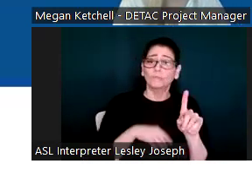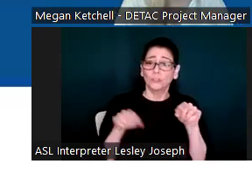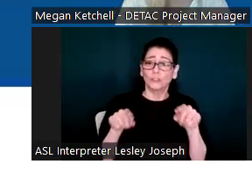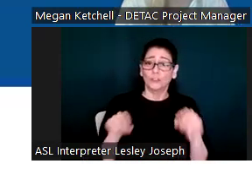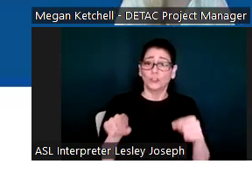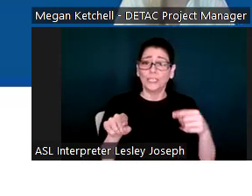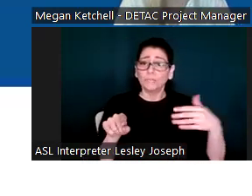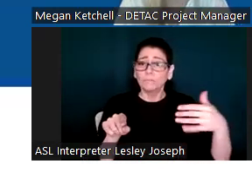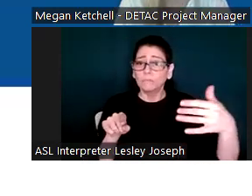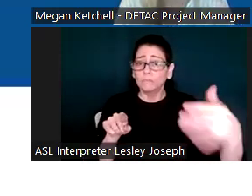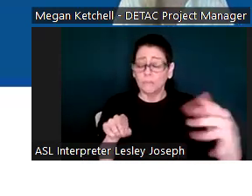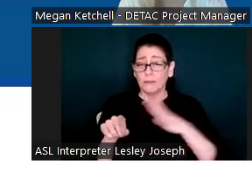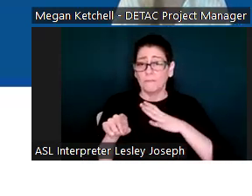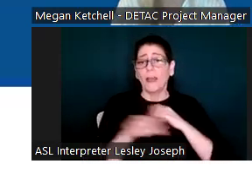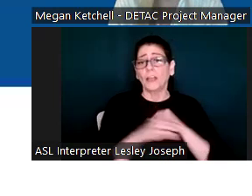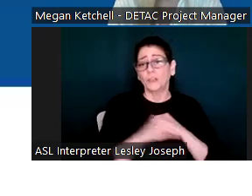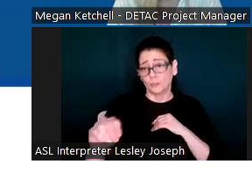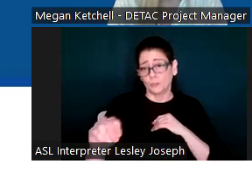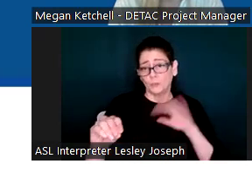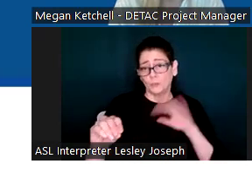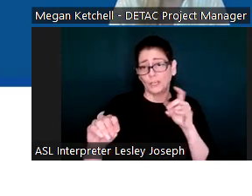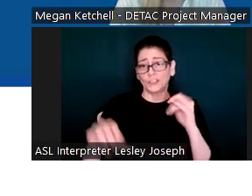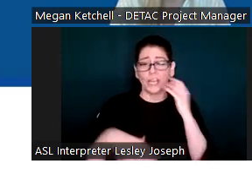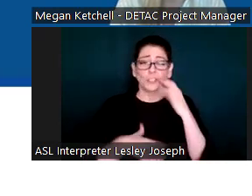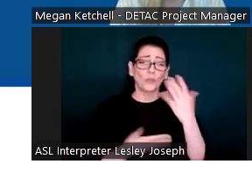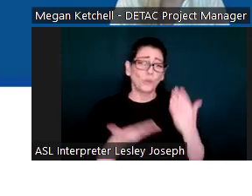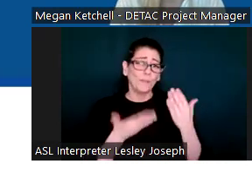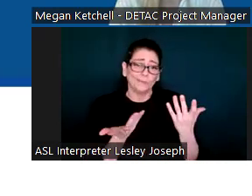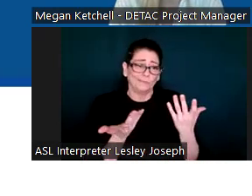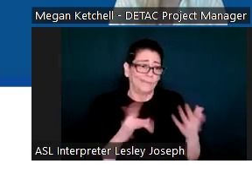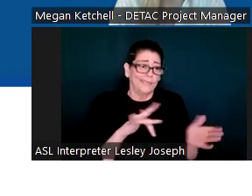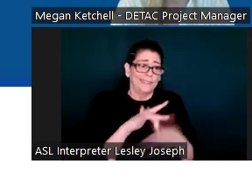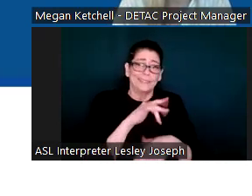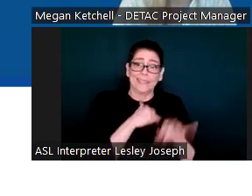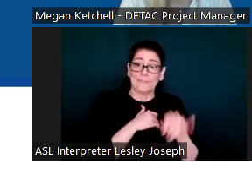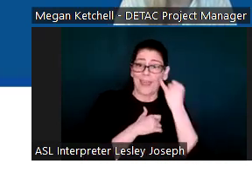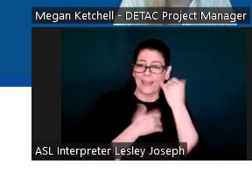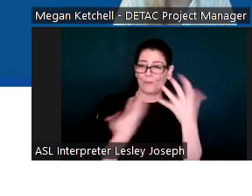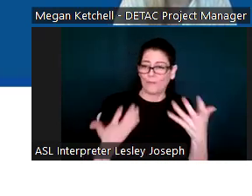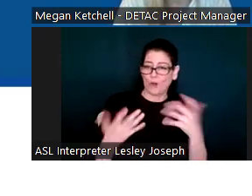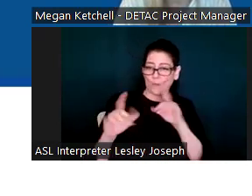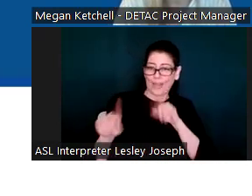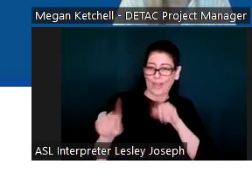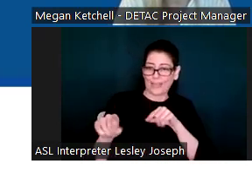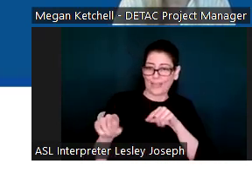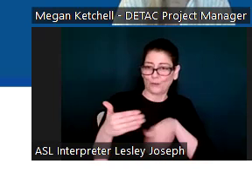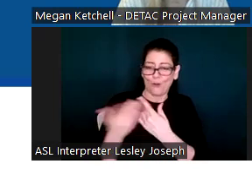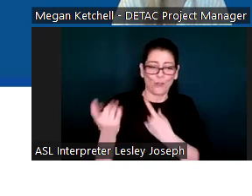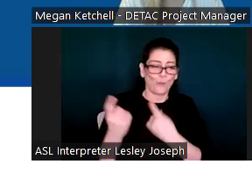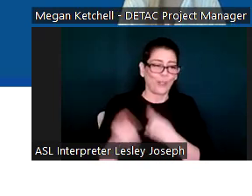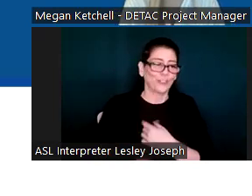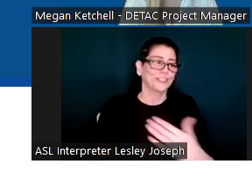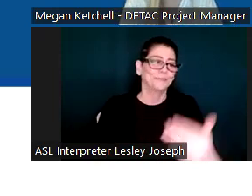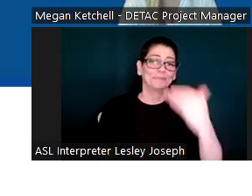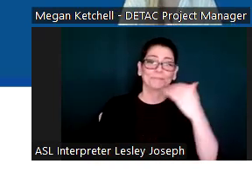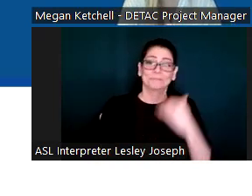over that ending Q&A session if we answer everything earlier in the call. We'll also leave you with some linked